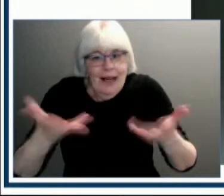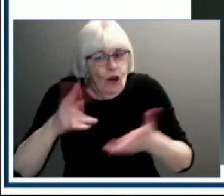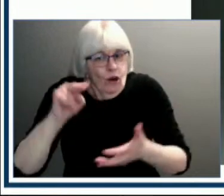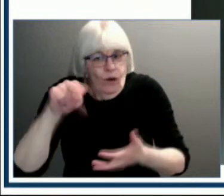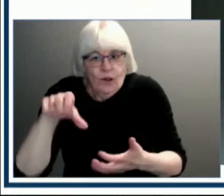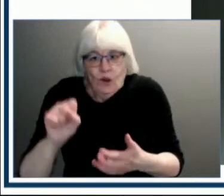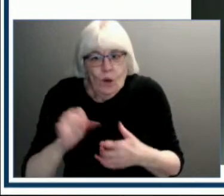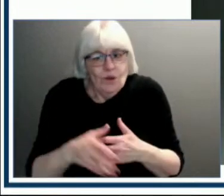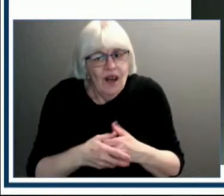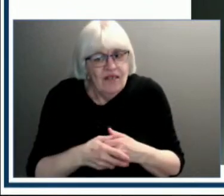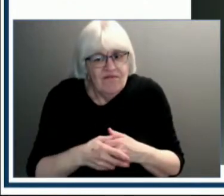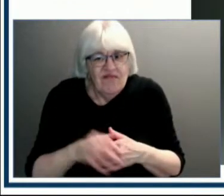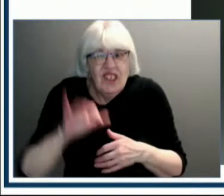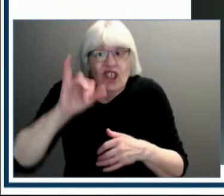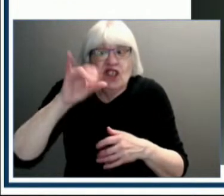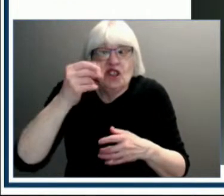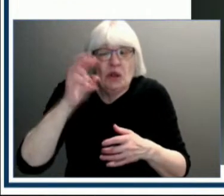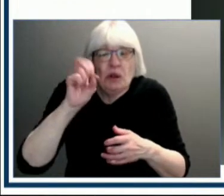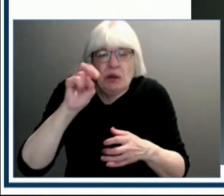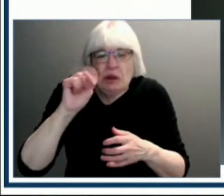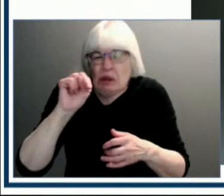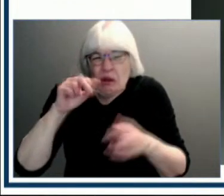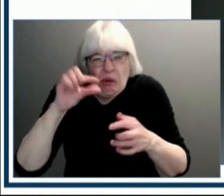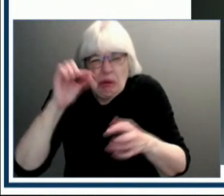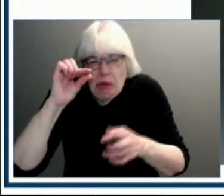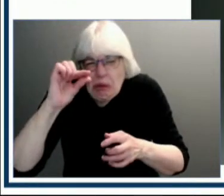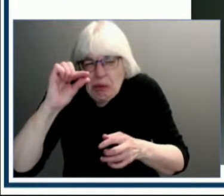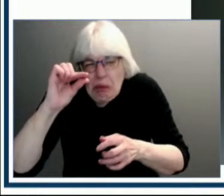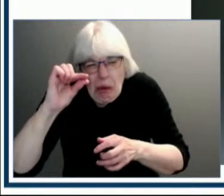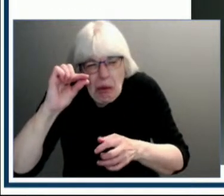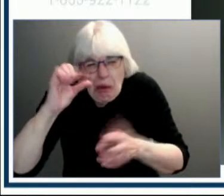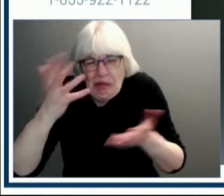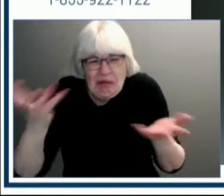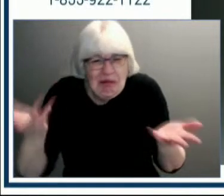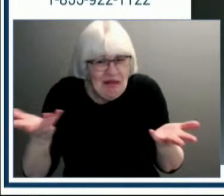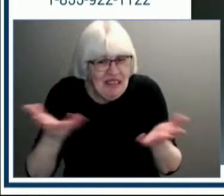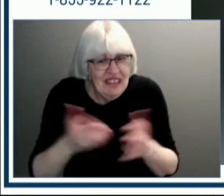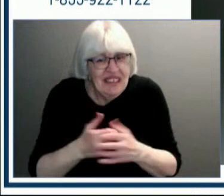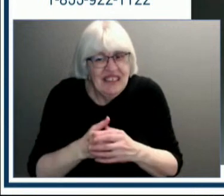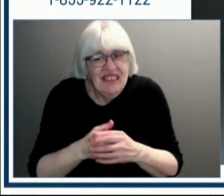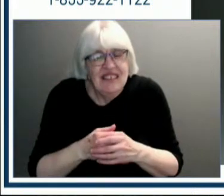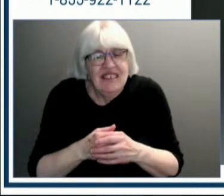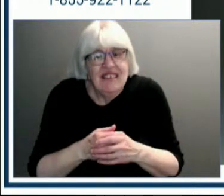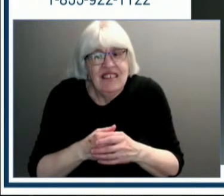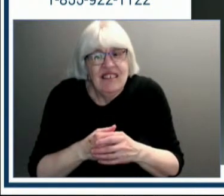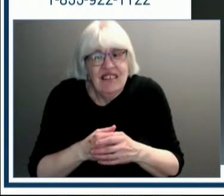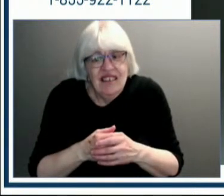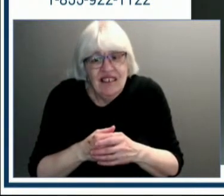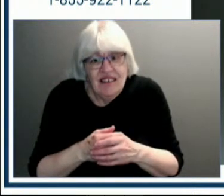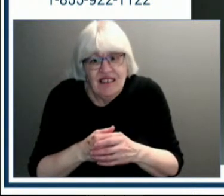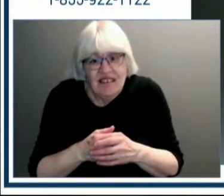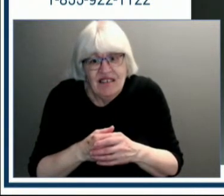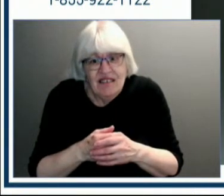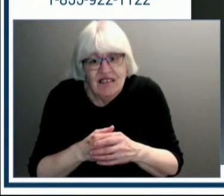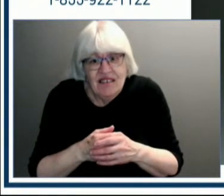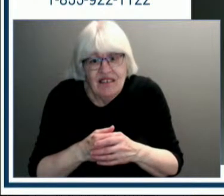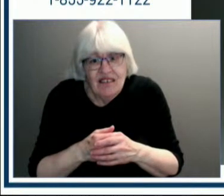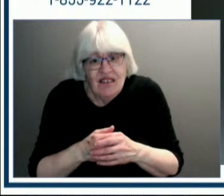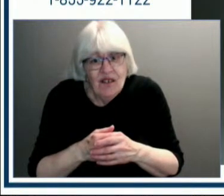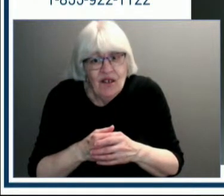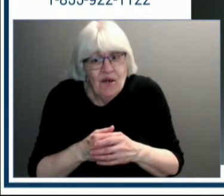because people have been accessing it. So people who have been looking for the public, or people from the public who were